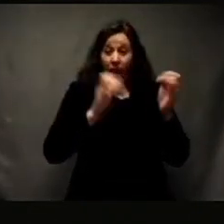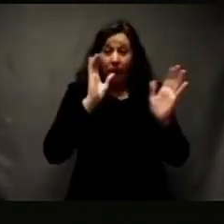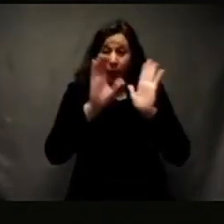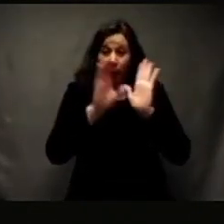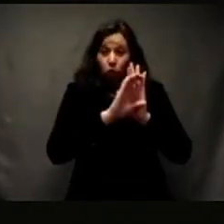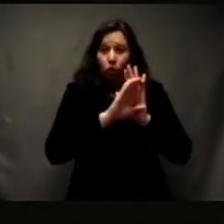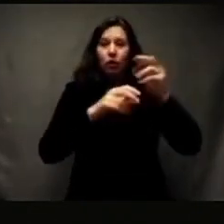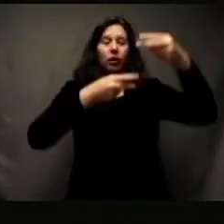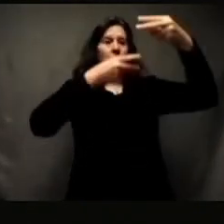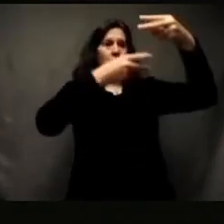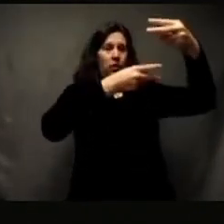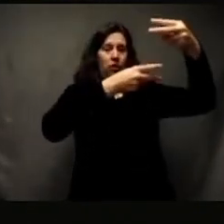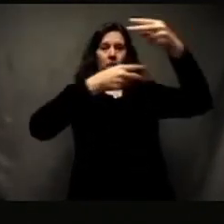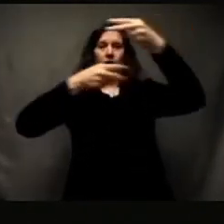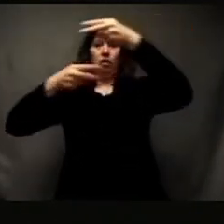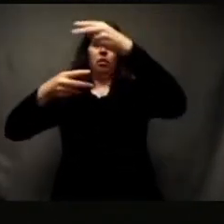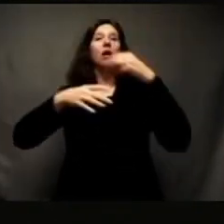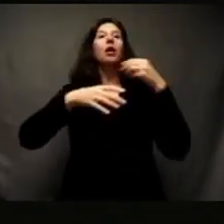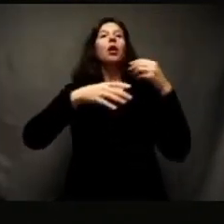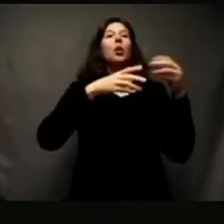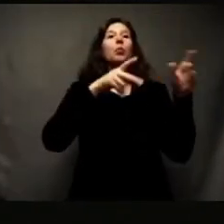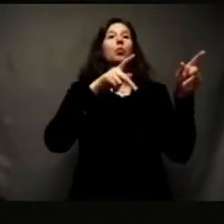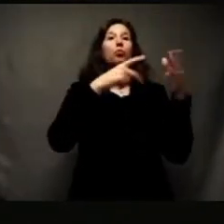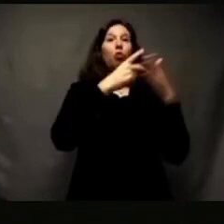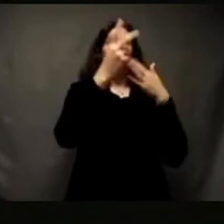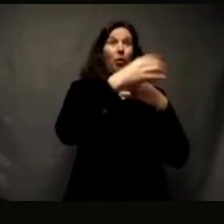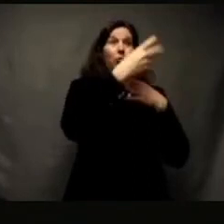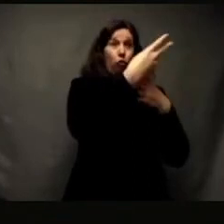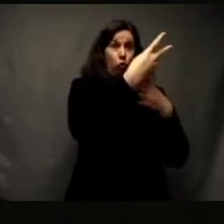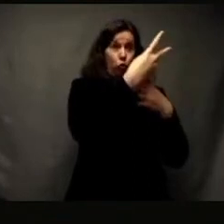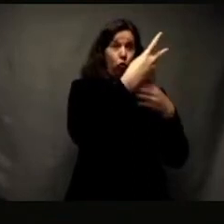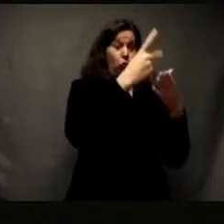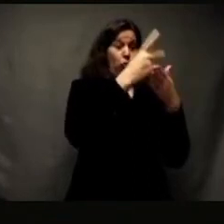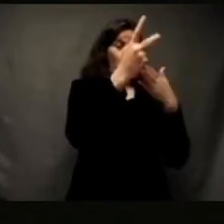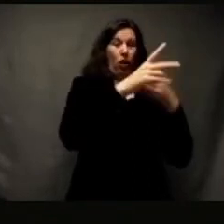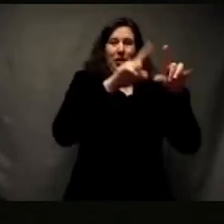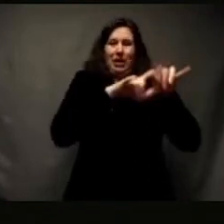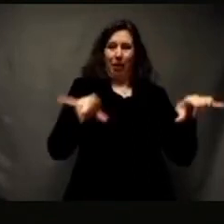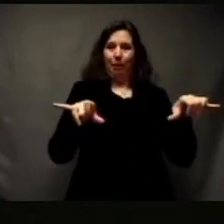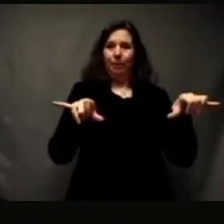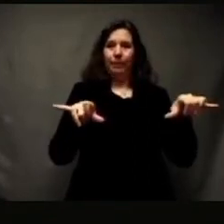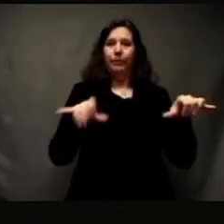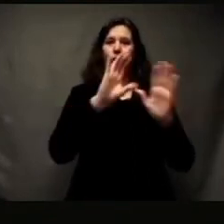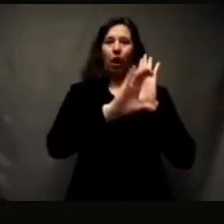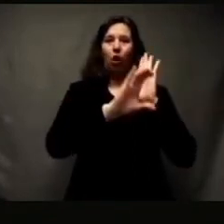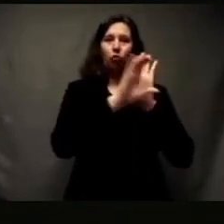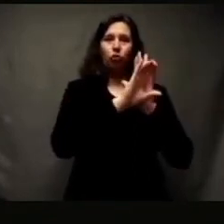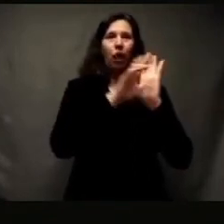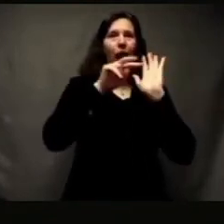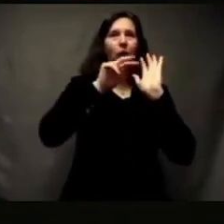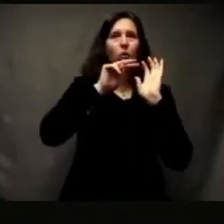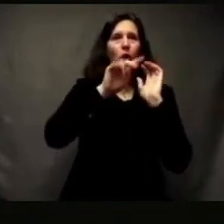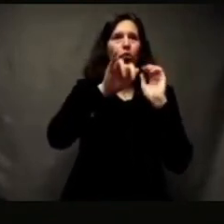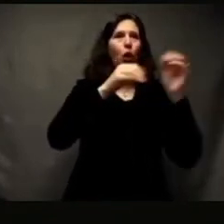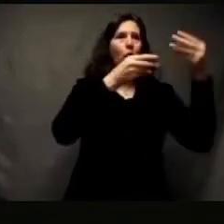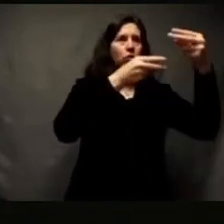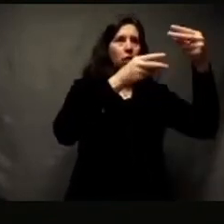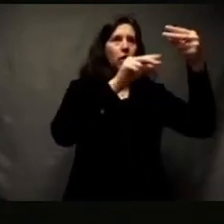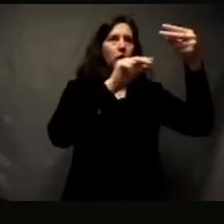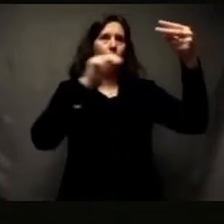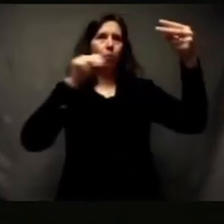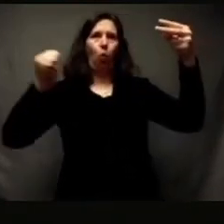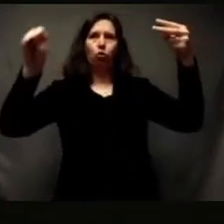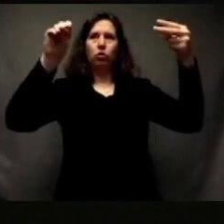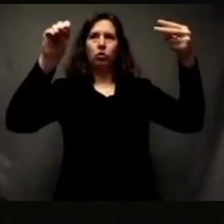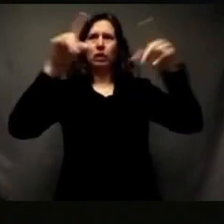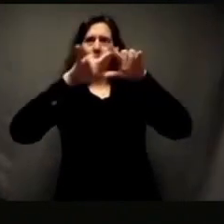parallel programming. So when you play two programs at the same time for a character and watches those motions or whatever else the